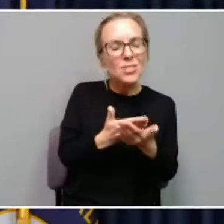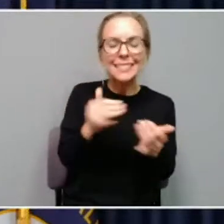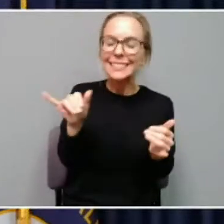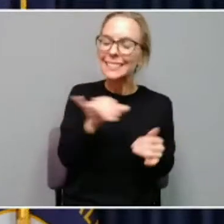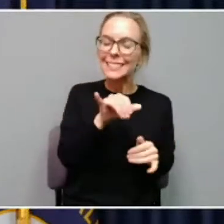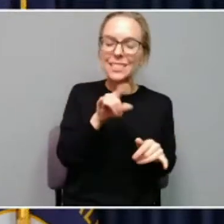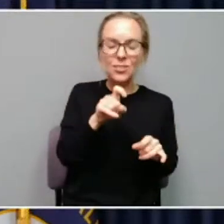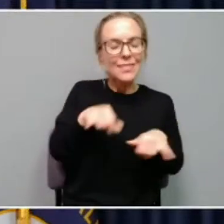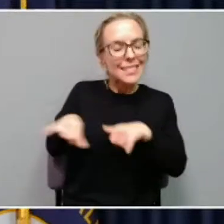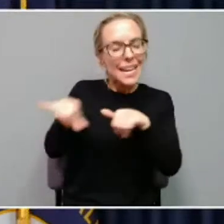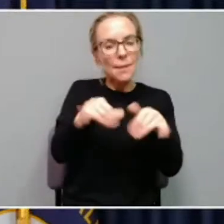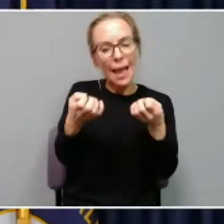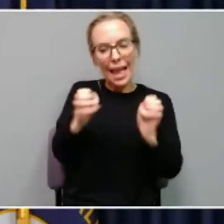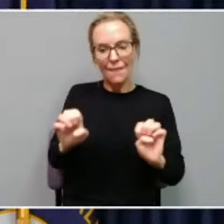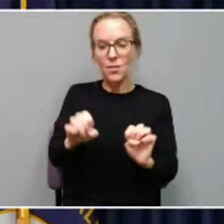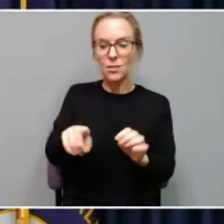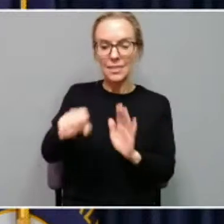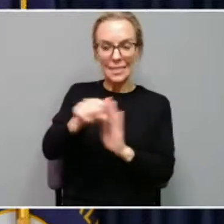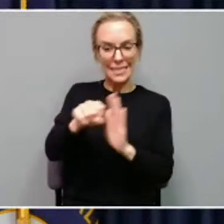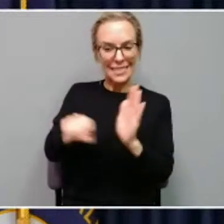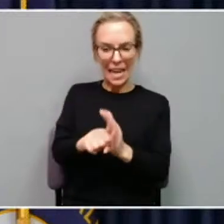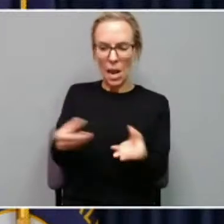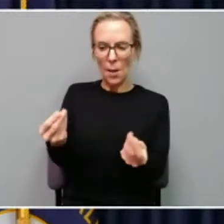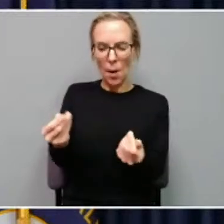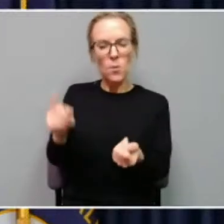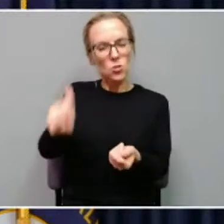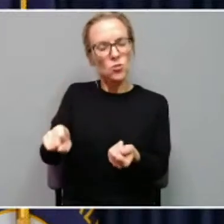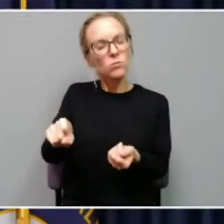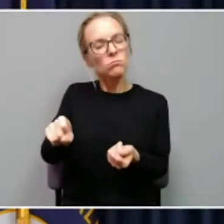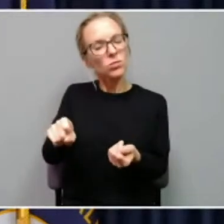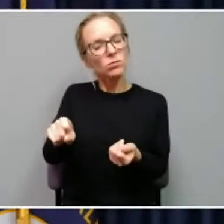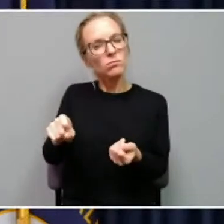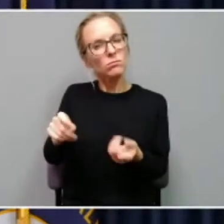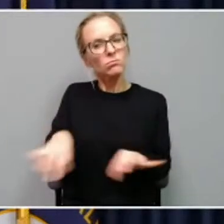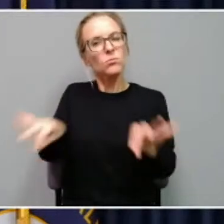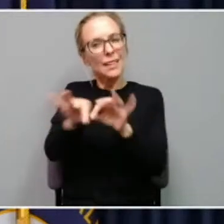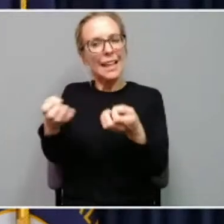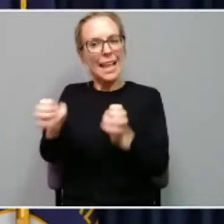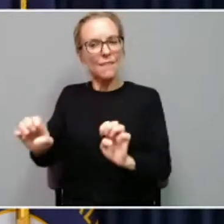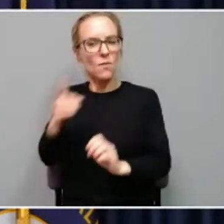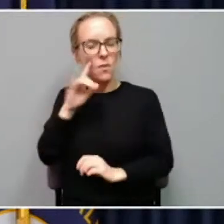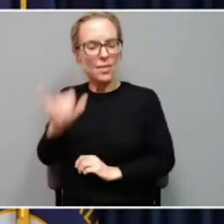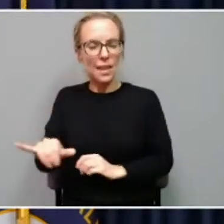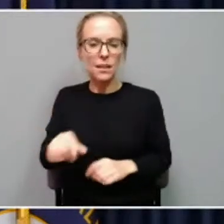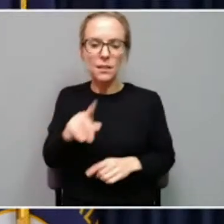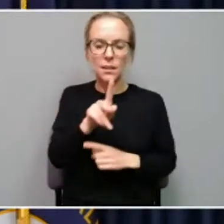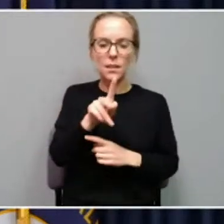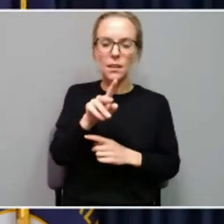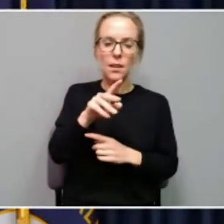property, there ought to have been a real effort for. Melissa Patrick, Kentucky Health News.